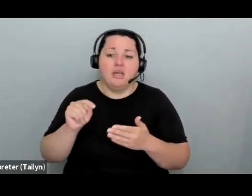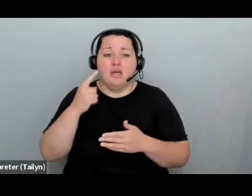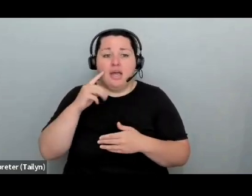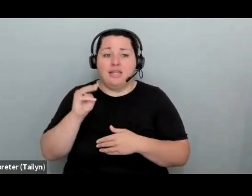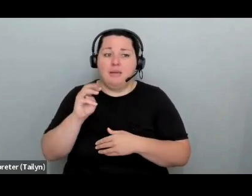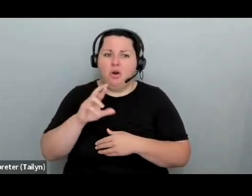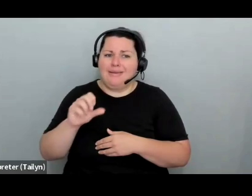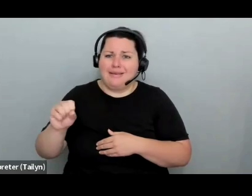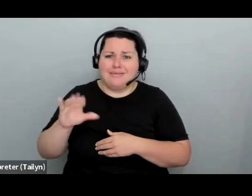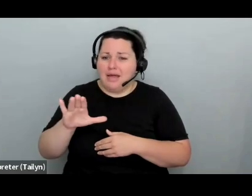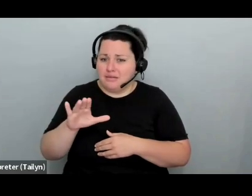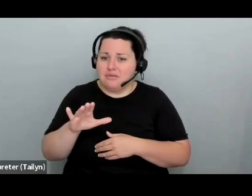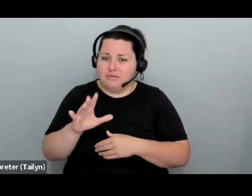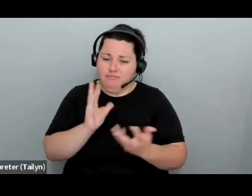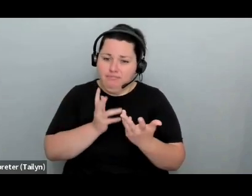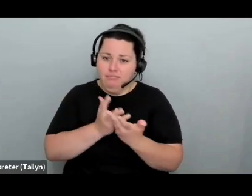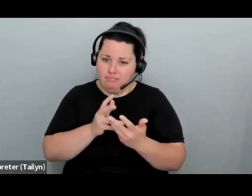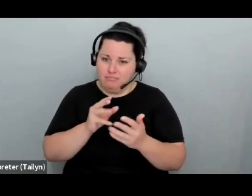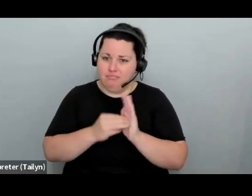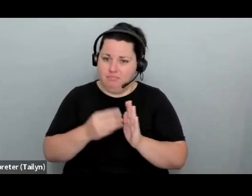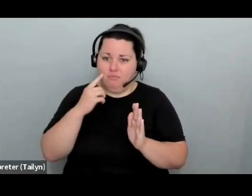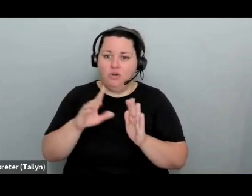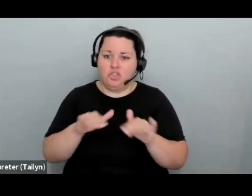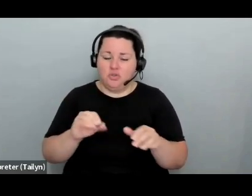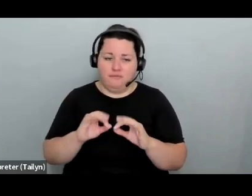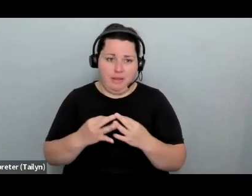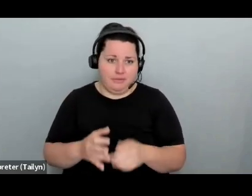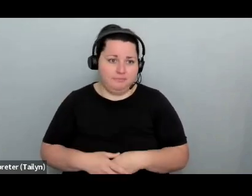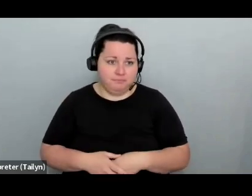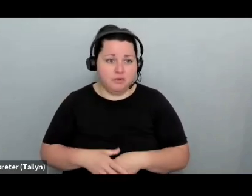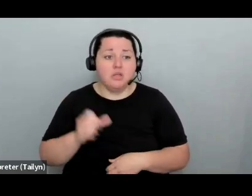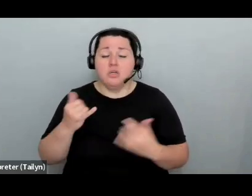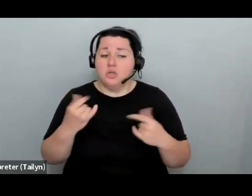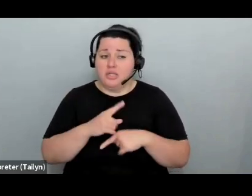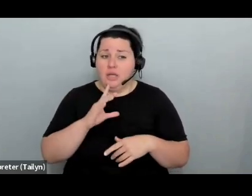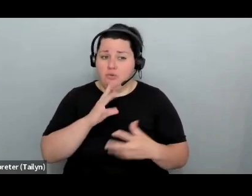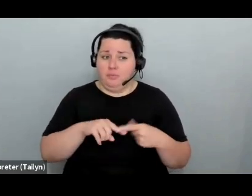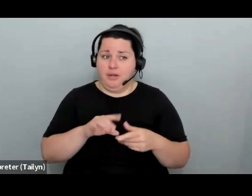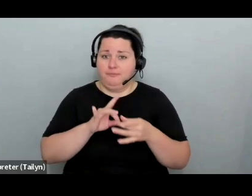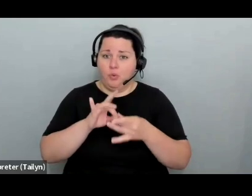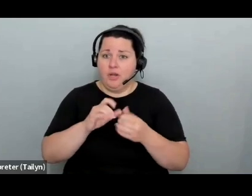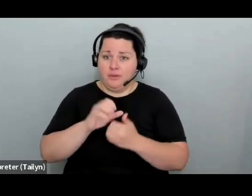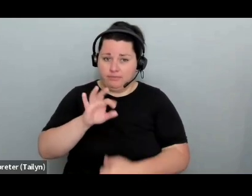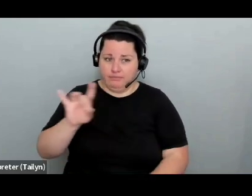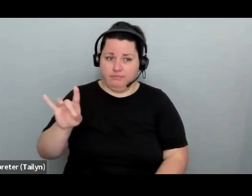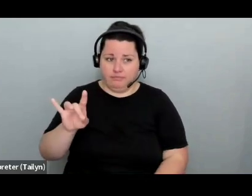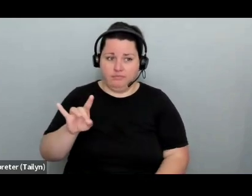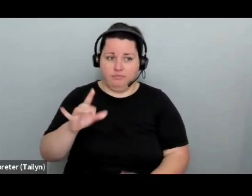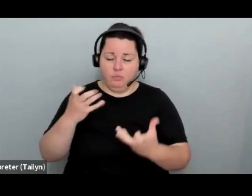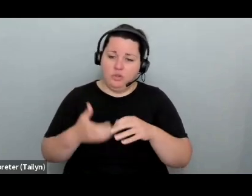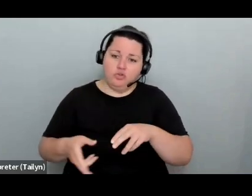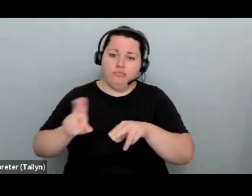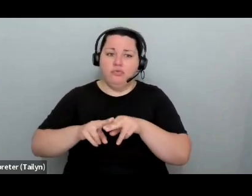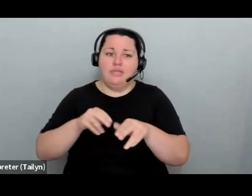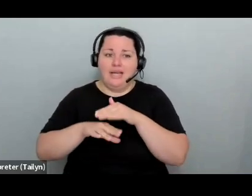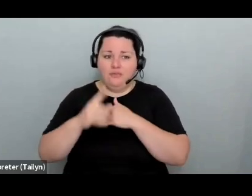is the customized model for children and families. So today I'm going to talk about coordinating with 988 in order to increase access